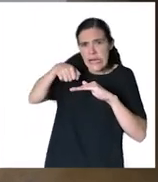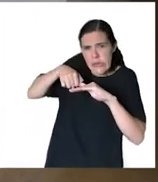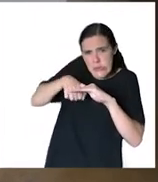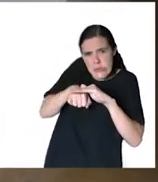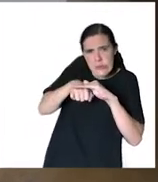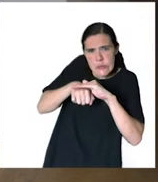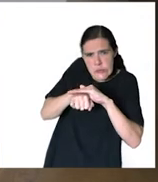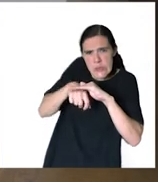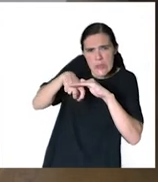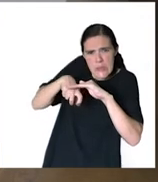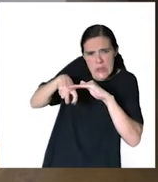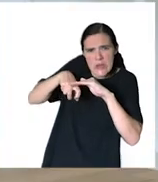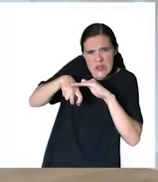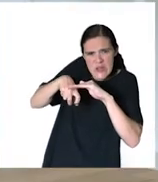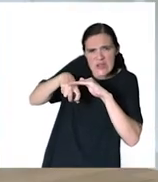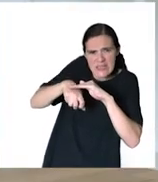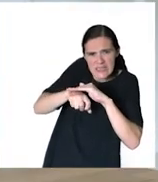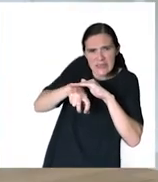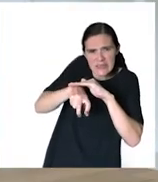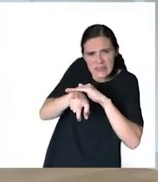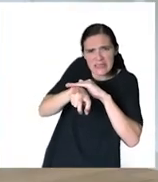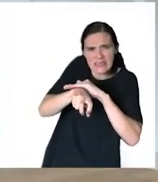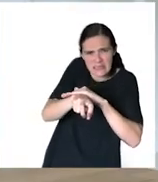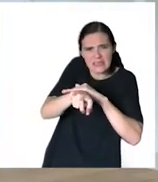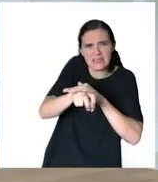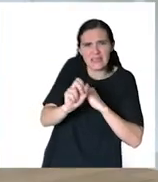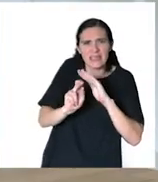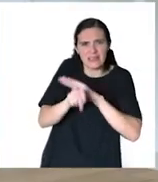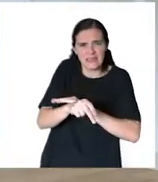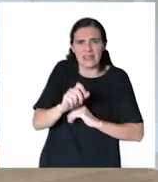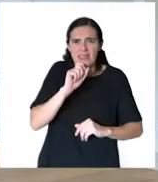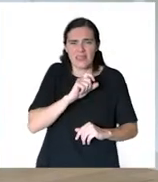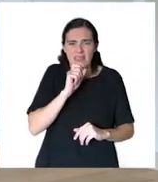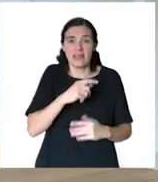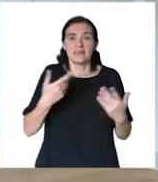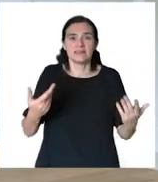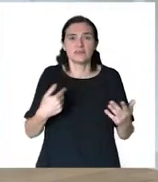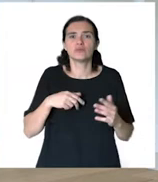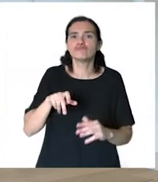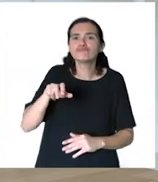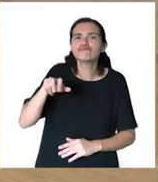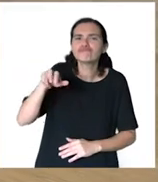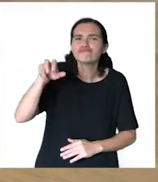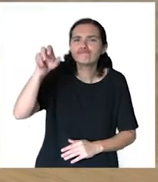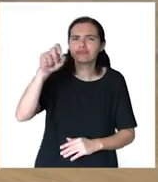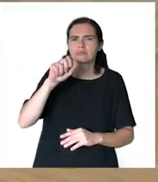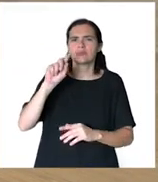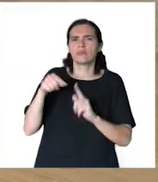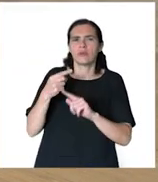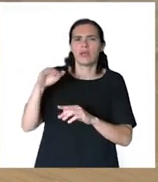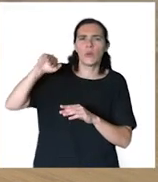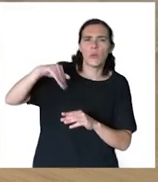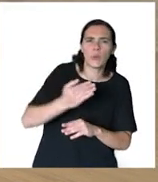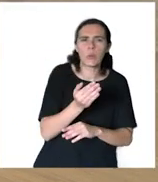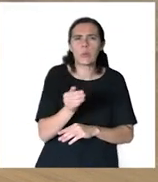crawl on your knees, on your belly, on your back to go through it, to enter. You have stairs that you have to climb and then go down the